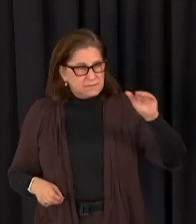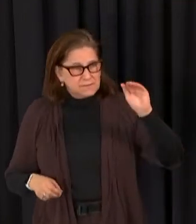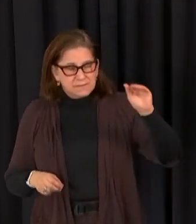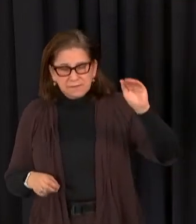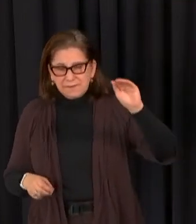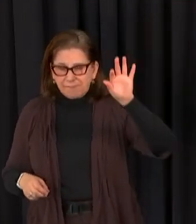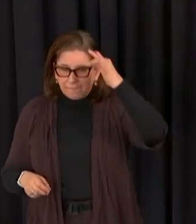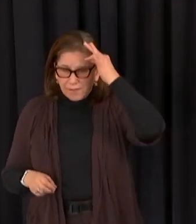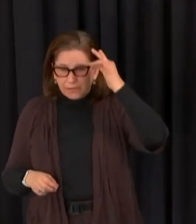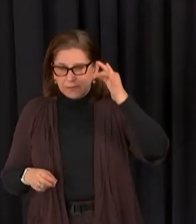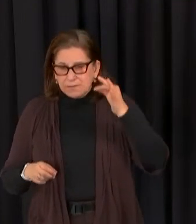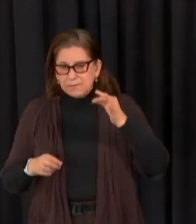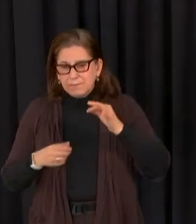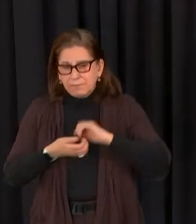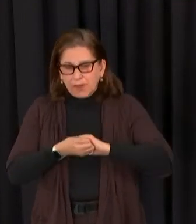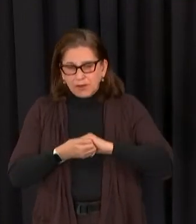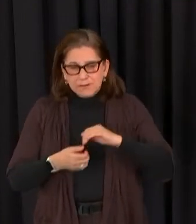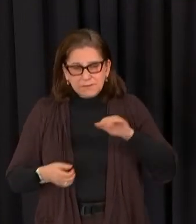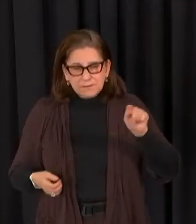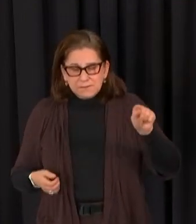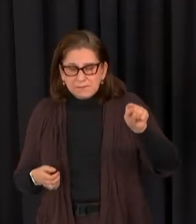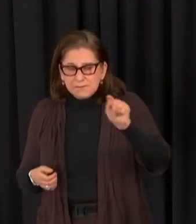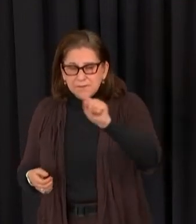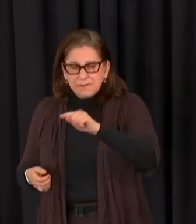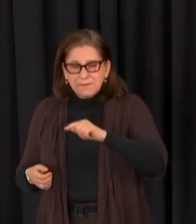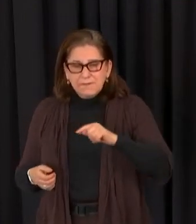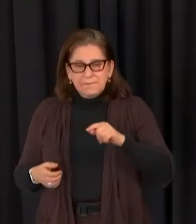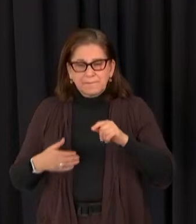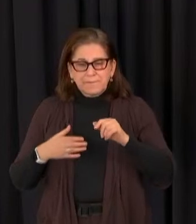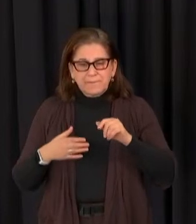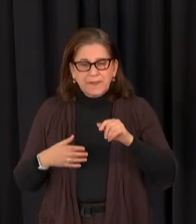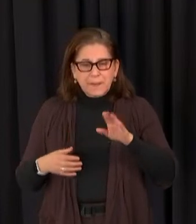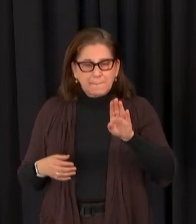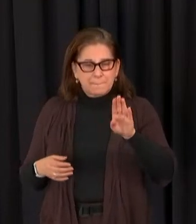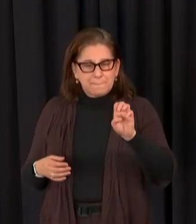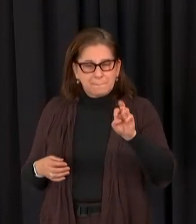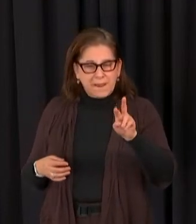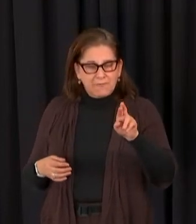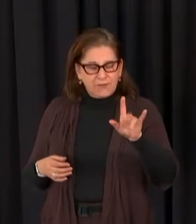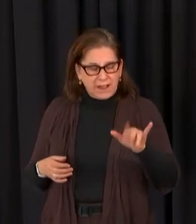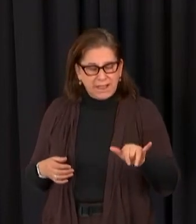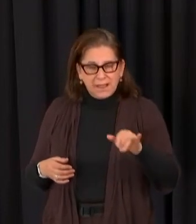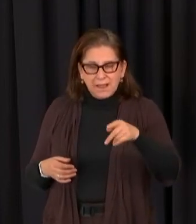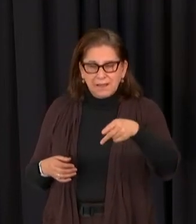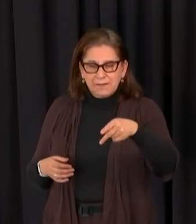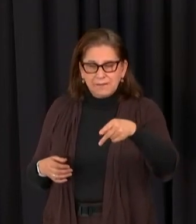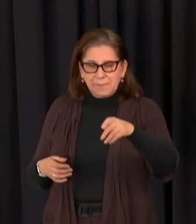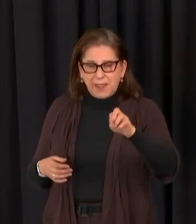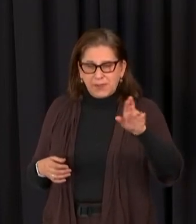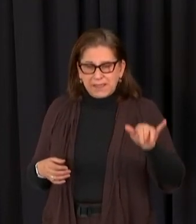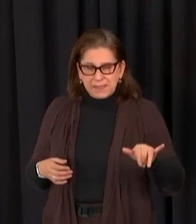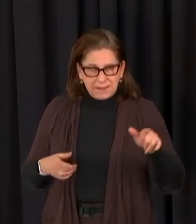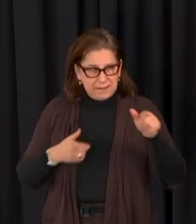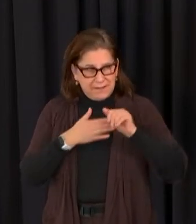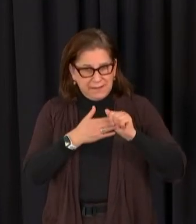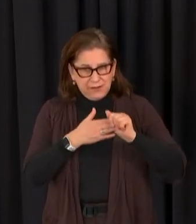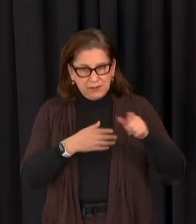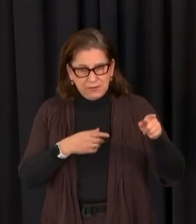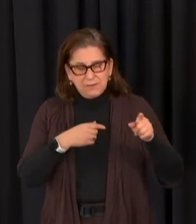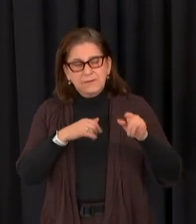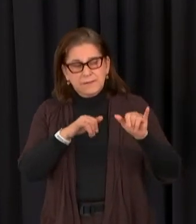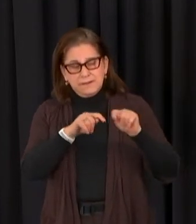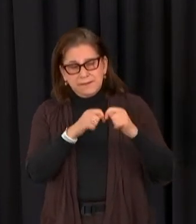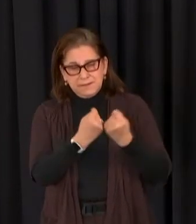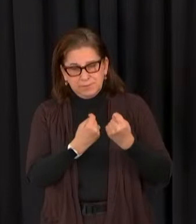regional affairs, led by Beverly Perry and her team, with the administration and with the Congress, and